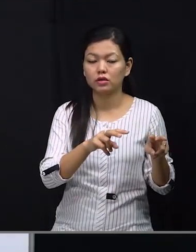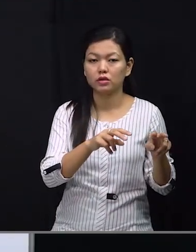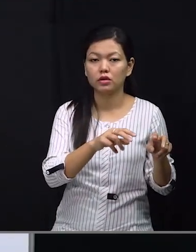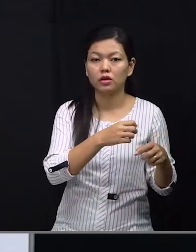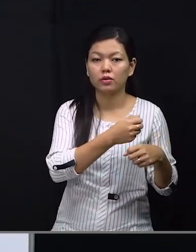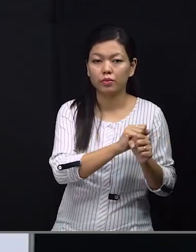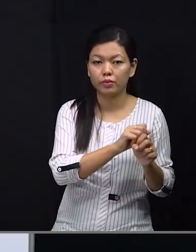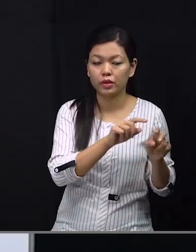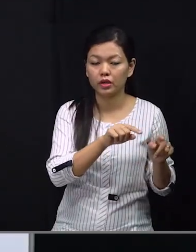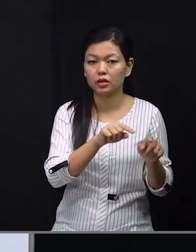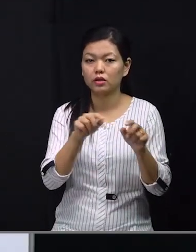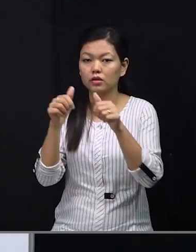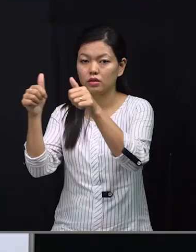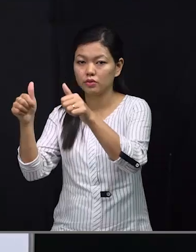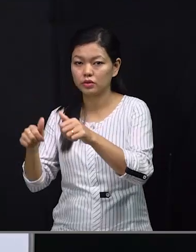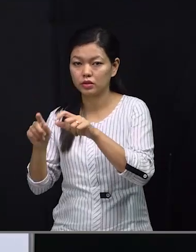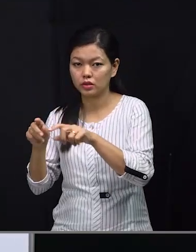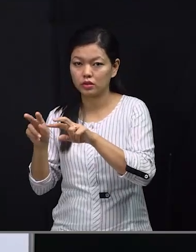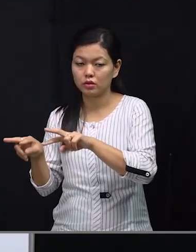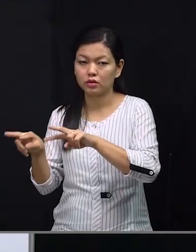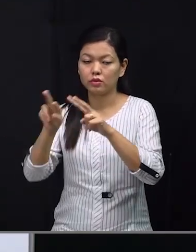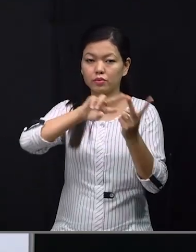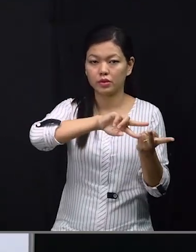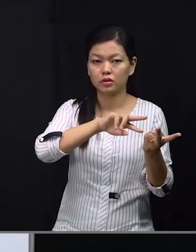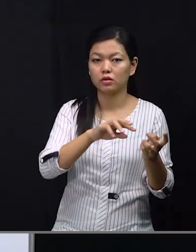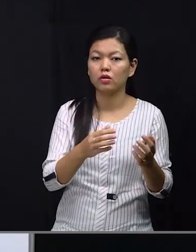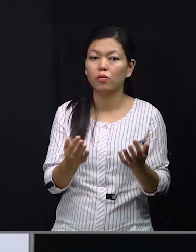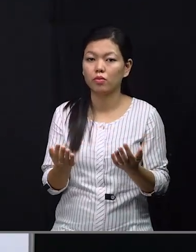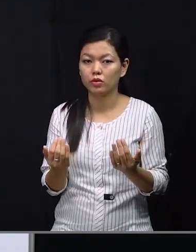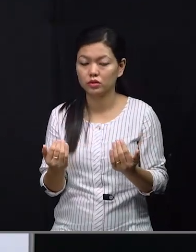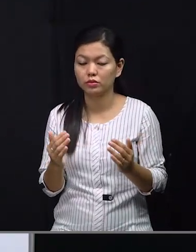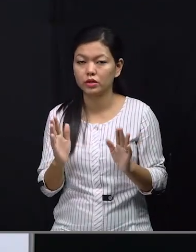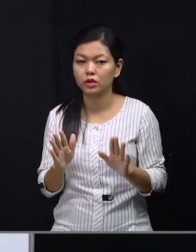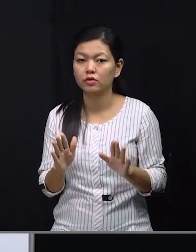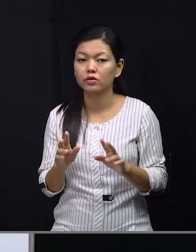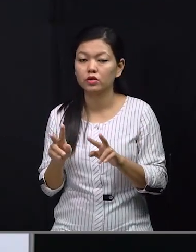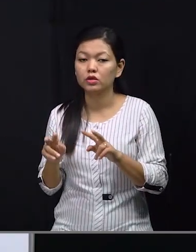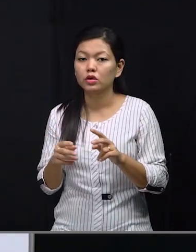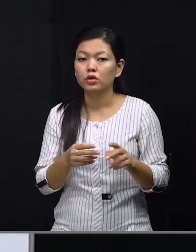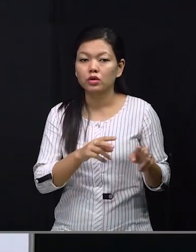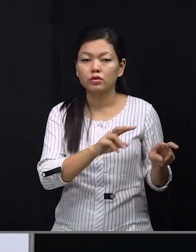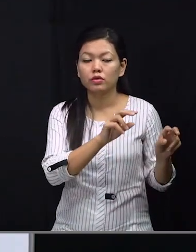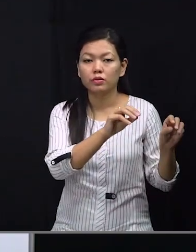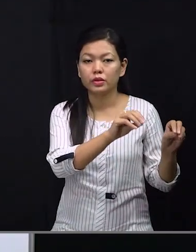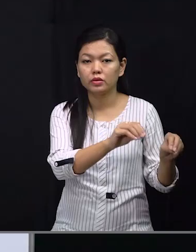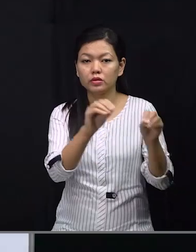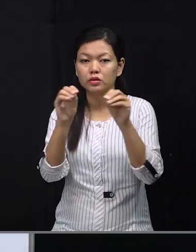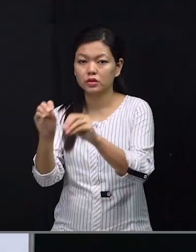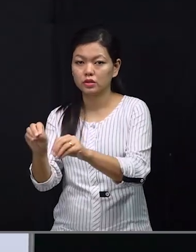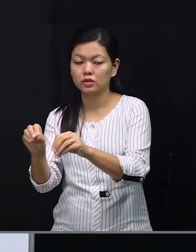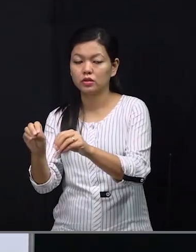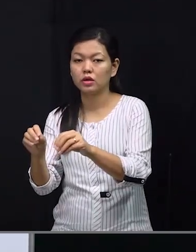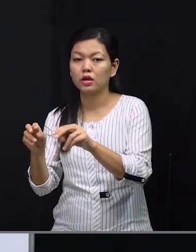the backward reaction from taking place, we use an oxidizing agent like nitric acid.